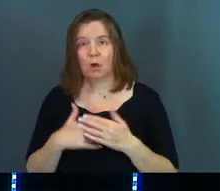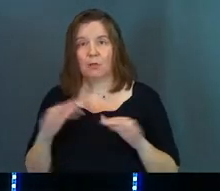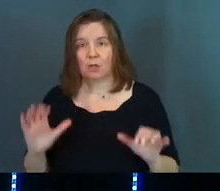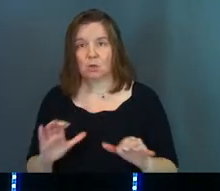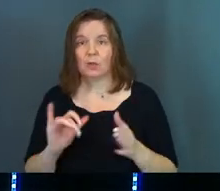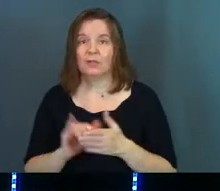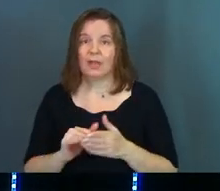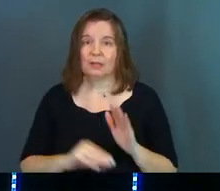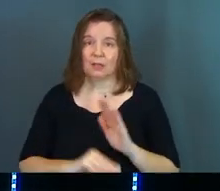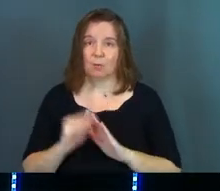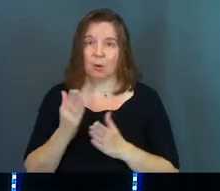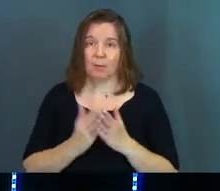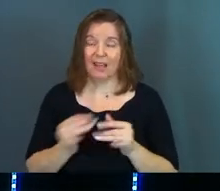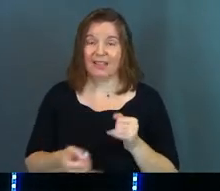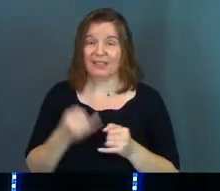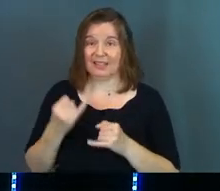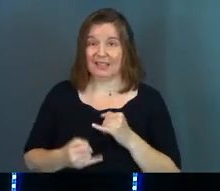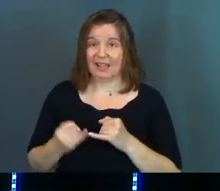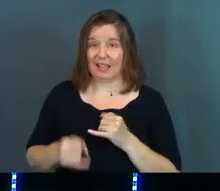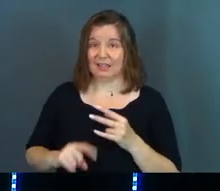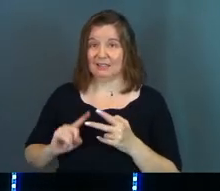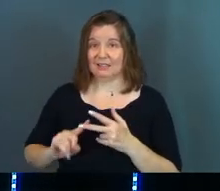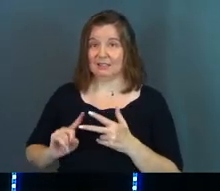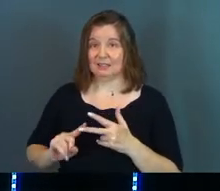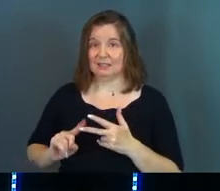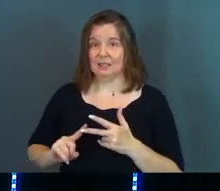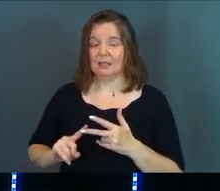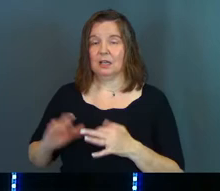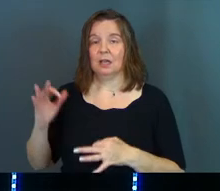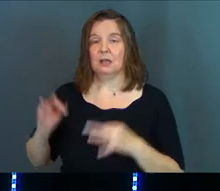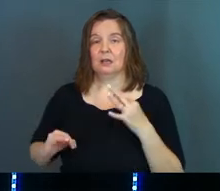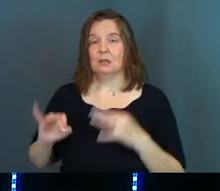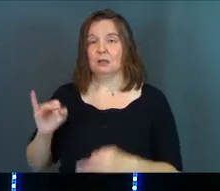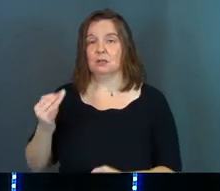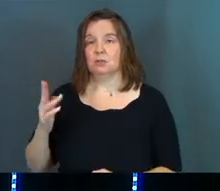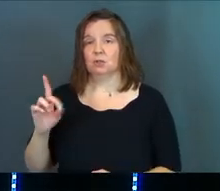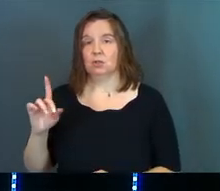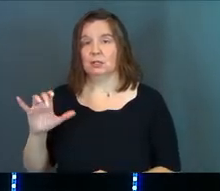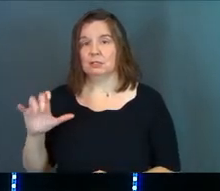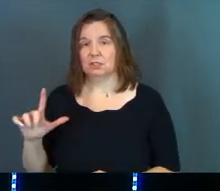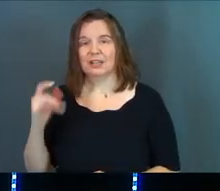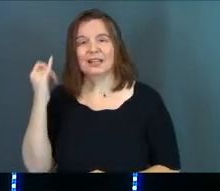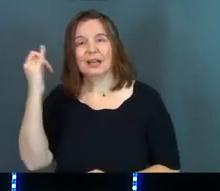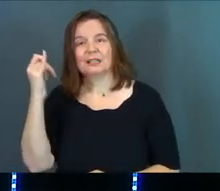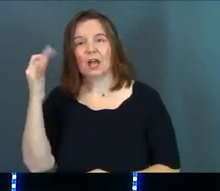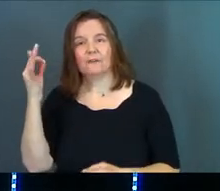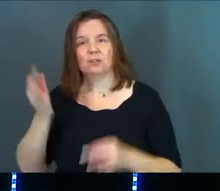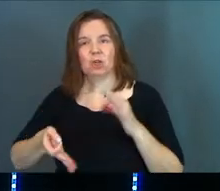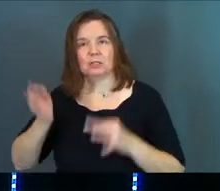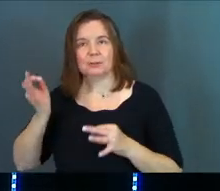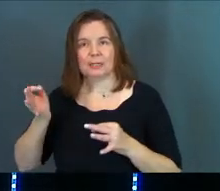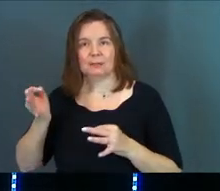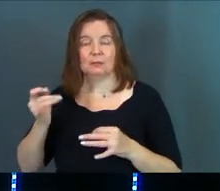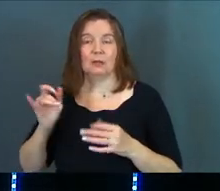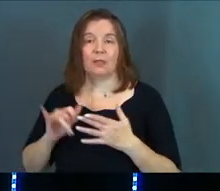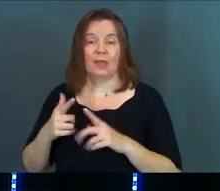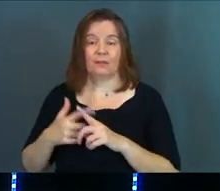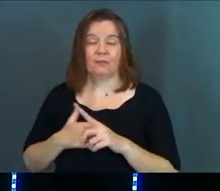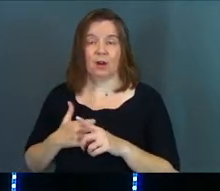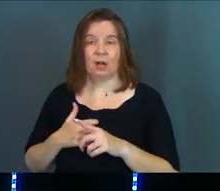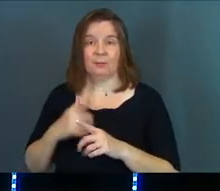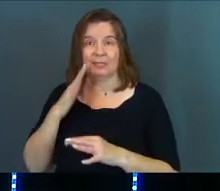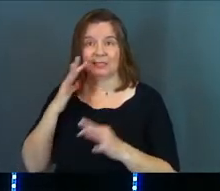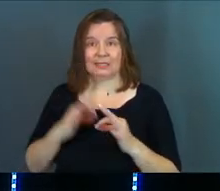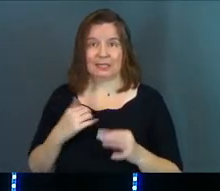I do. That's the moral part. And then the last one, judicial, I think is this idea of judgment, okay? Judgment that comes